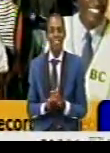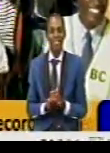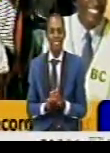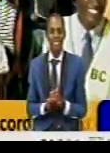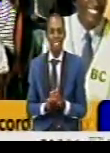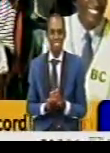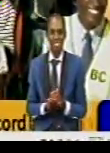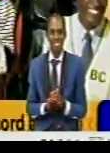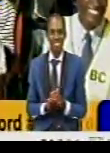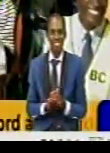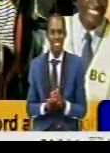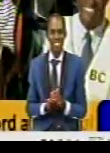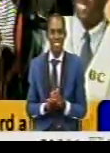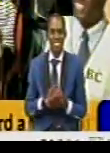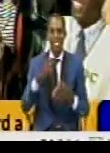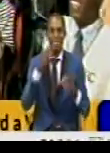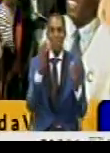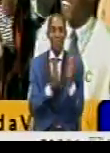Two boys.